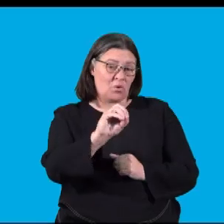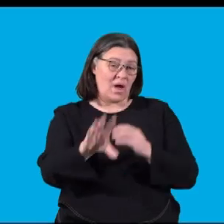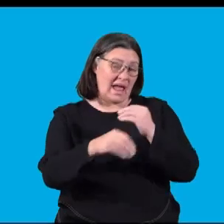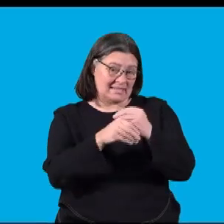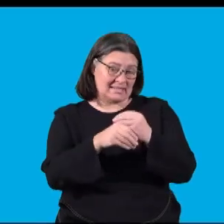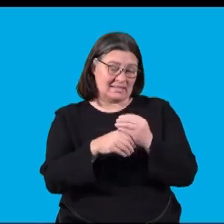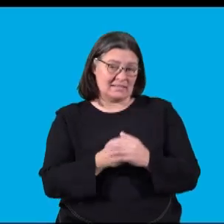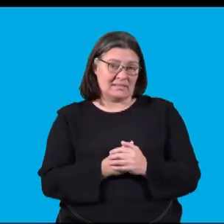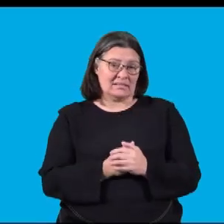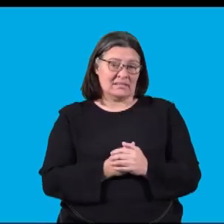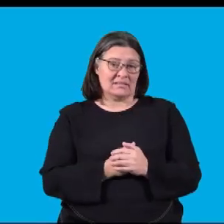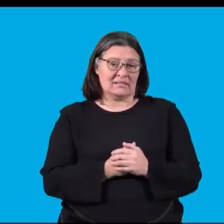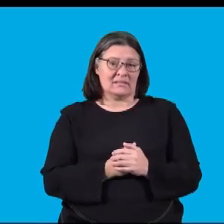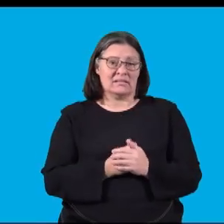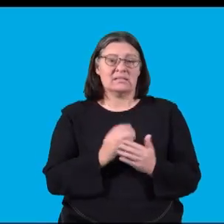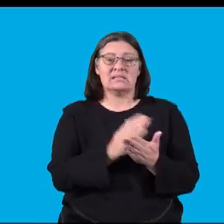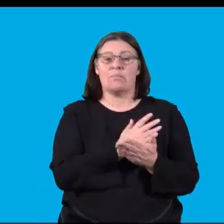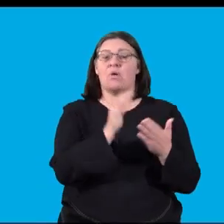someone would have just subtracted the